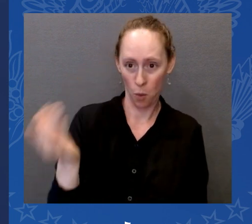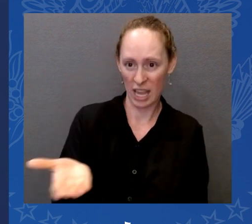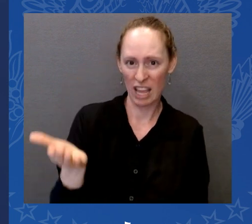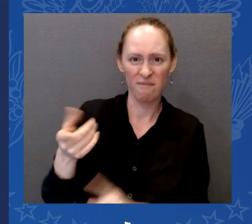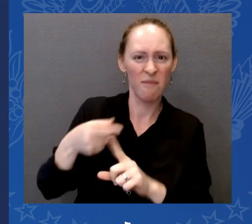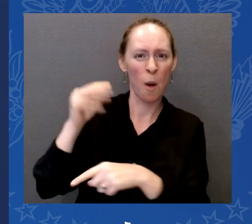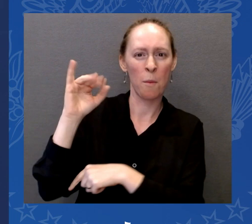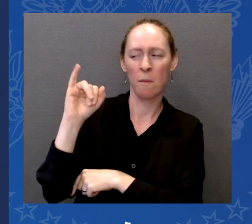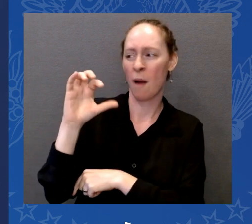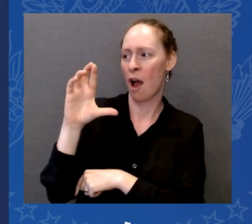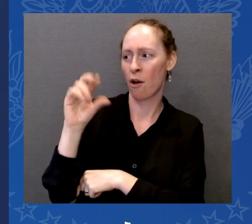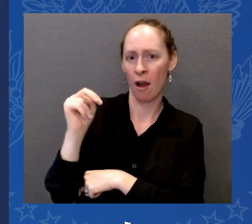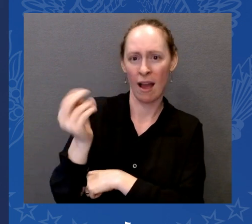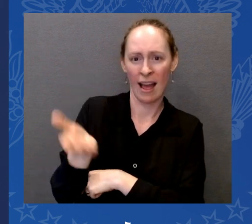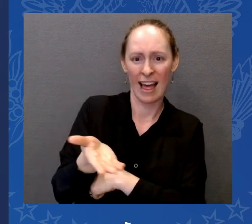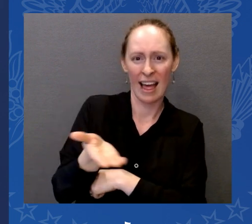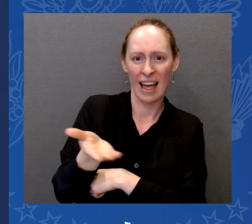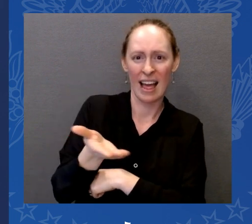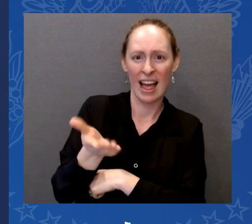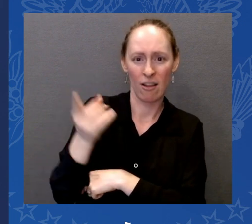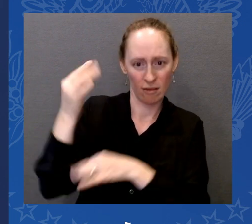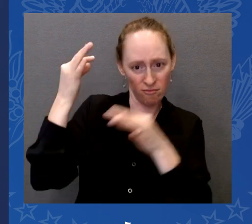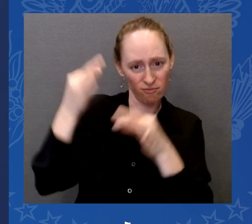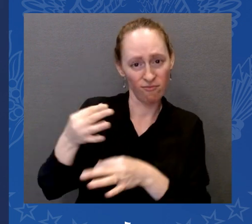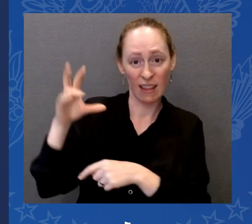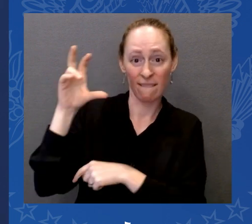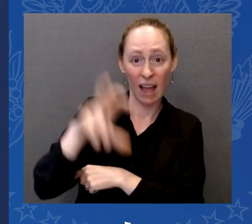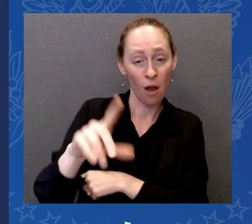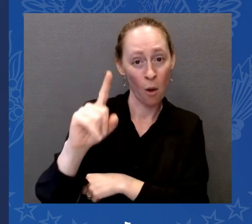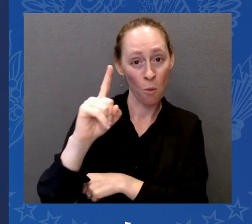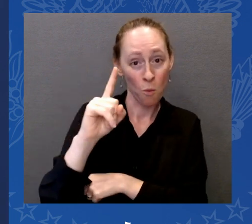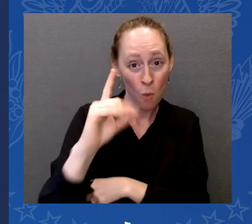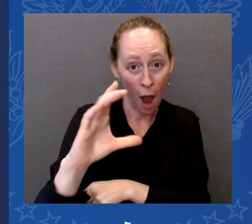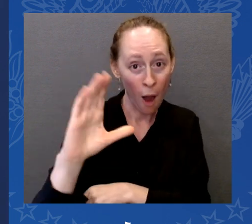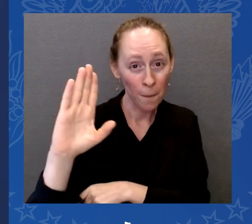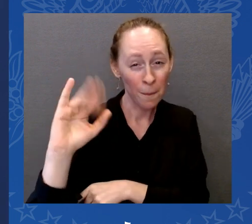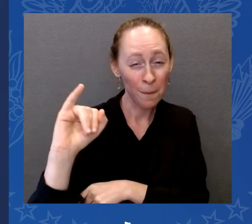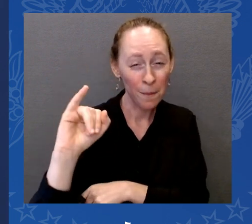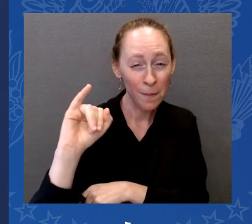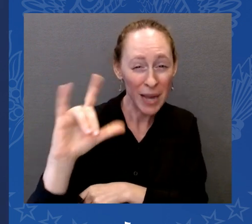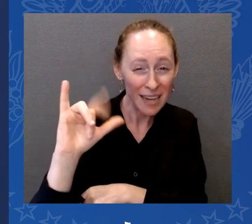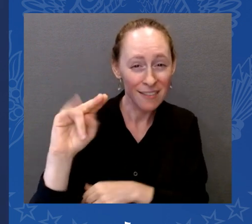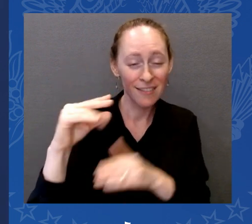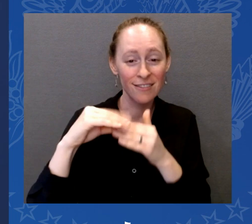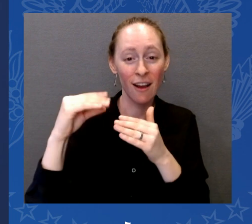$100 billion over the next 20 years here in America